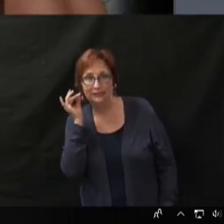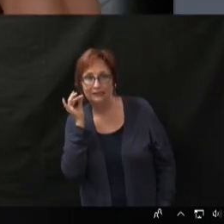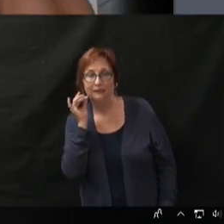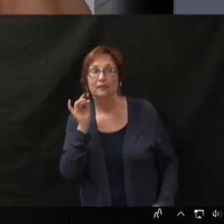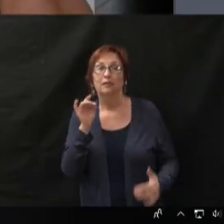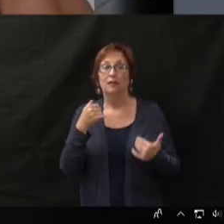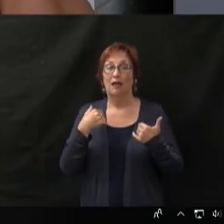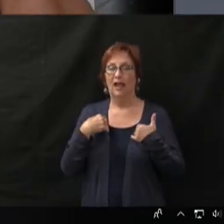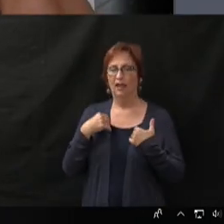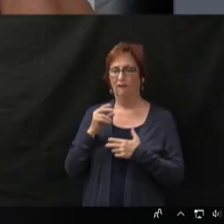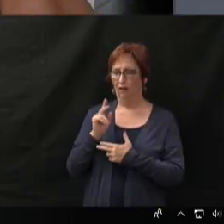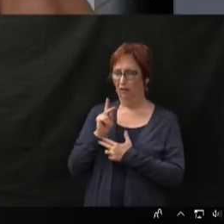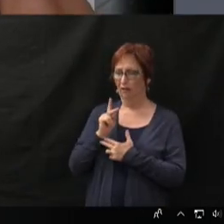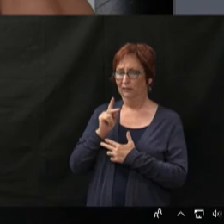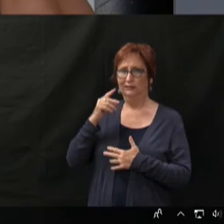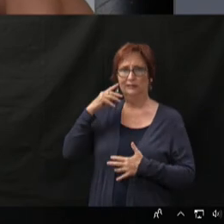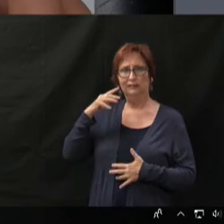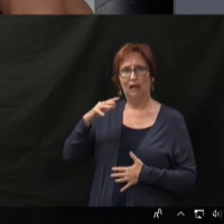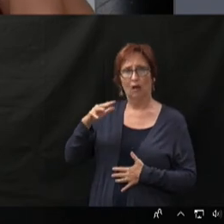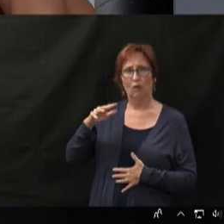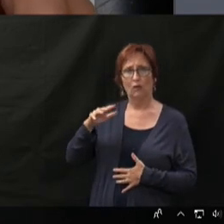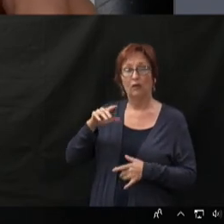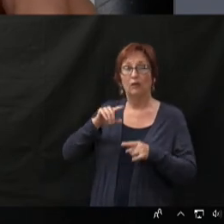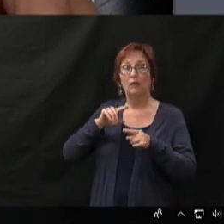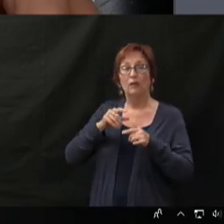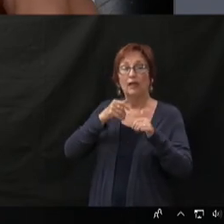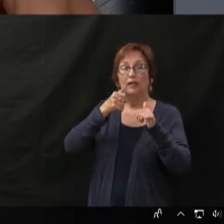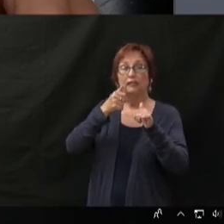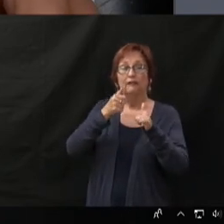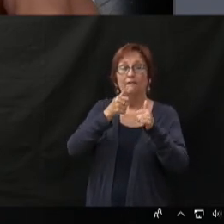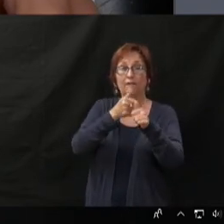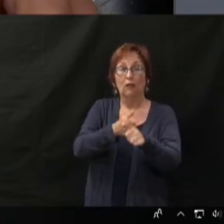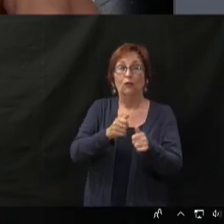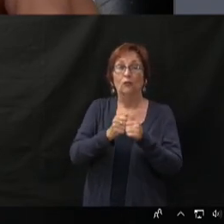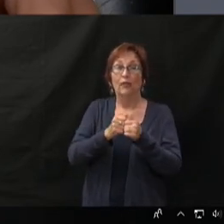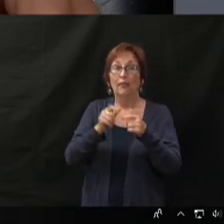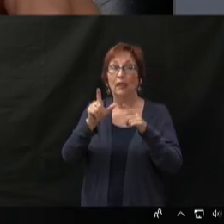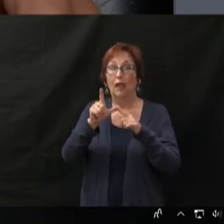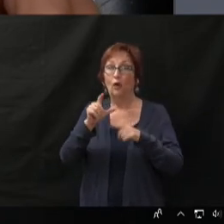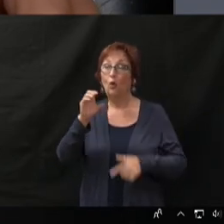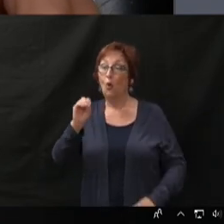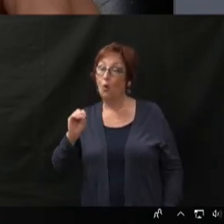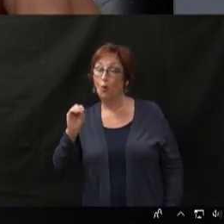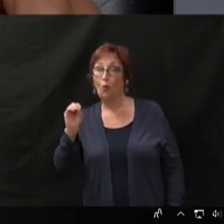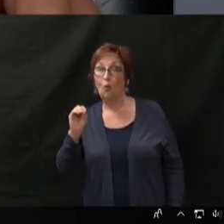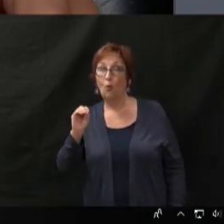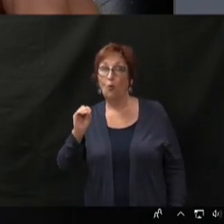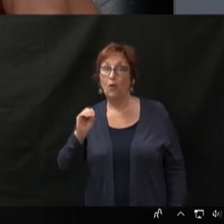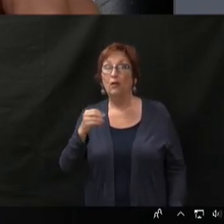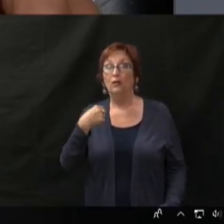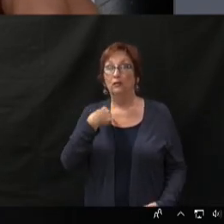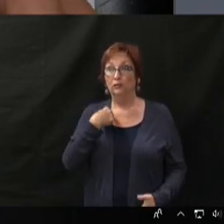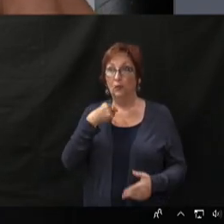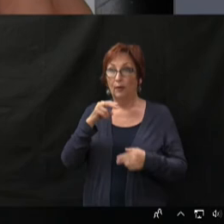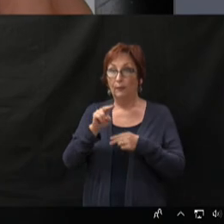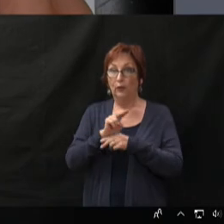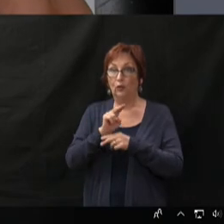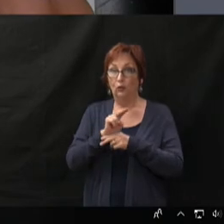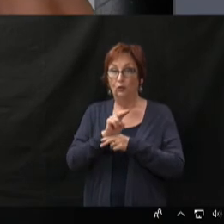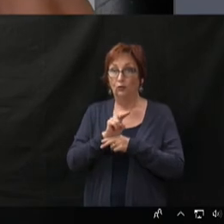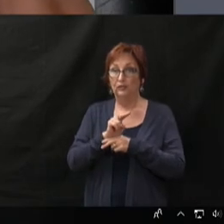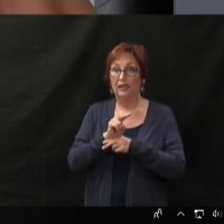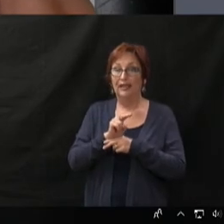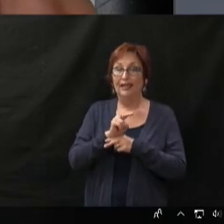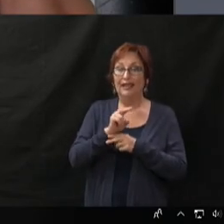I have a k sound. It's followed by an O, so I'm going to use the